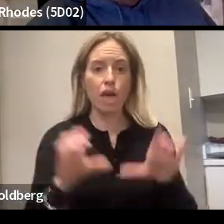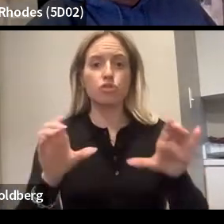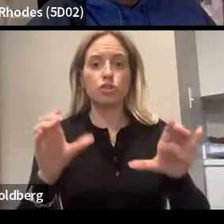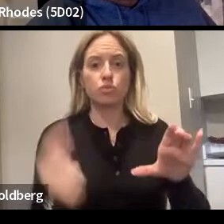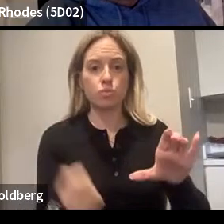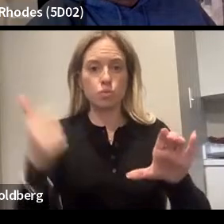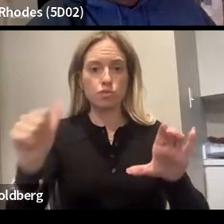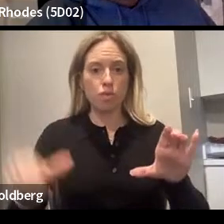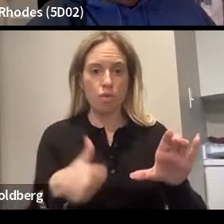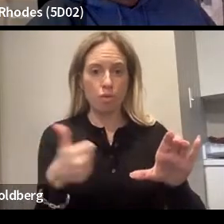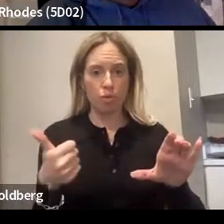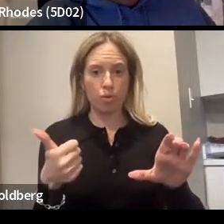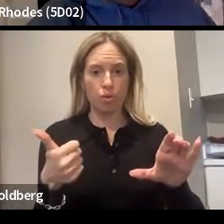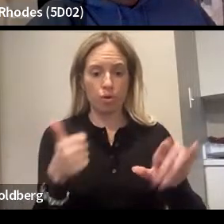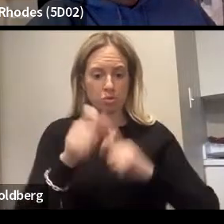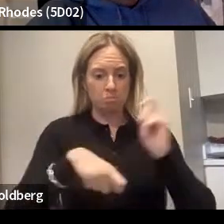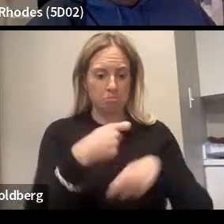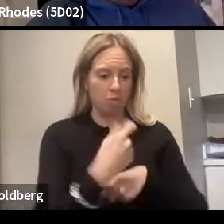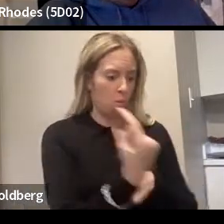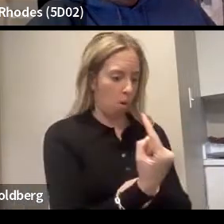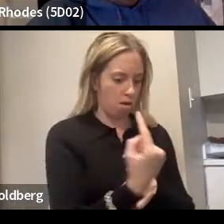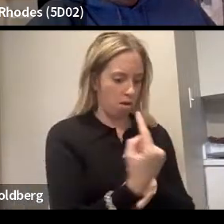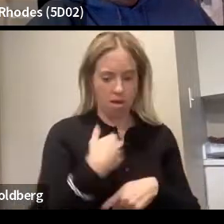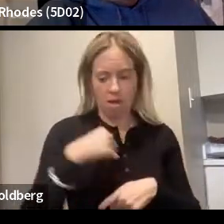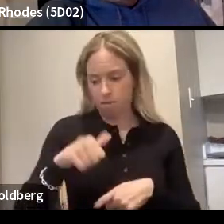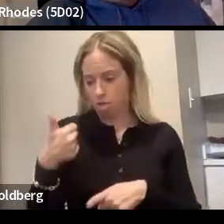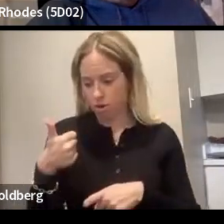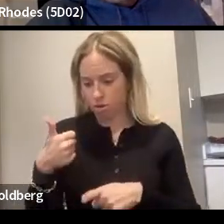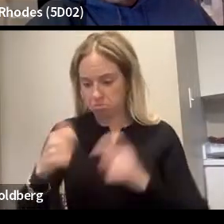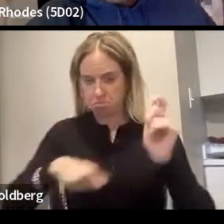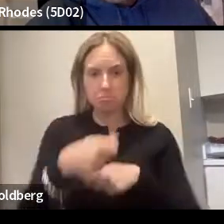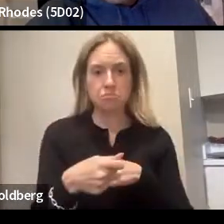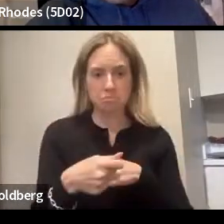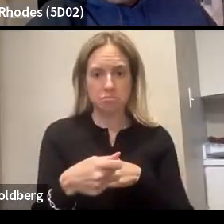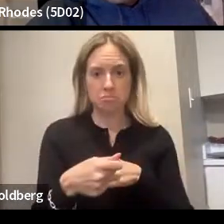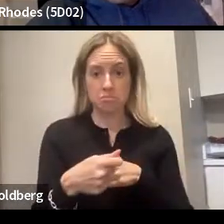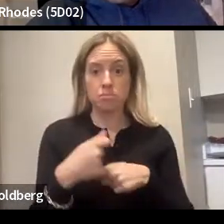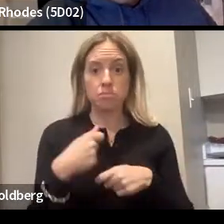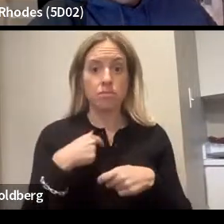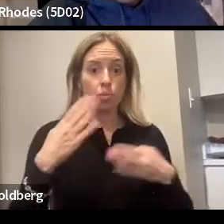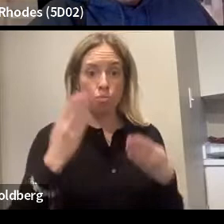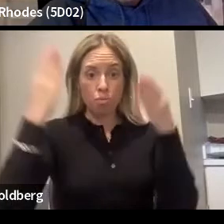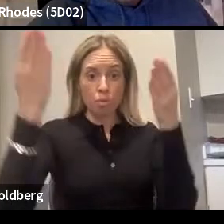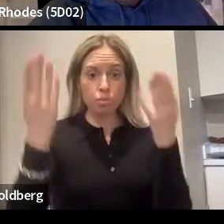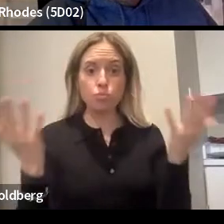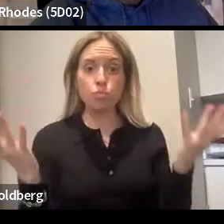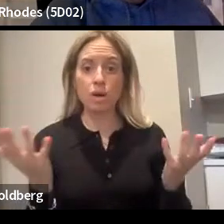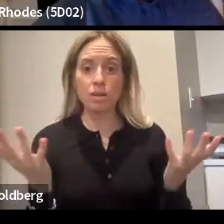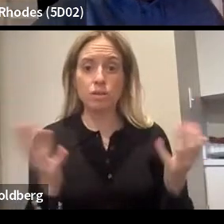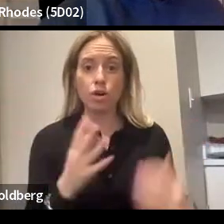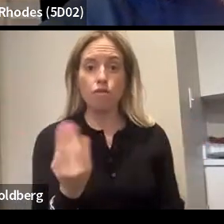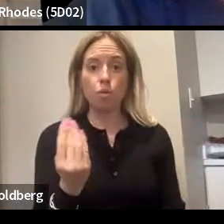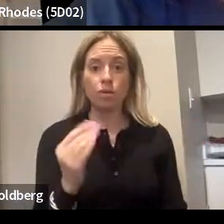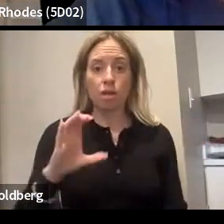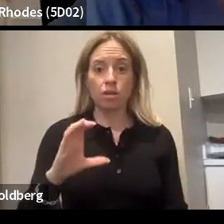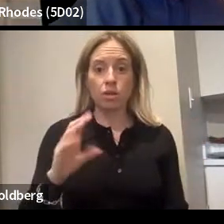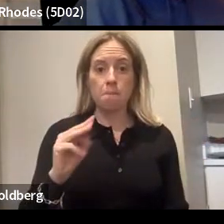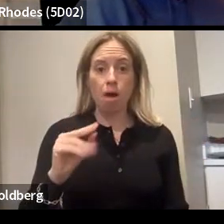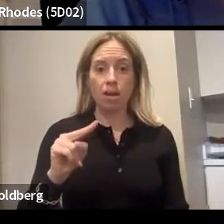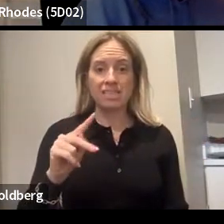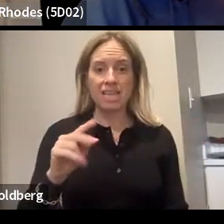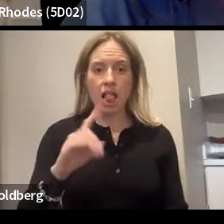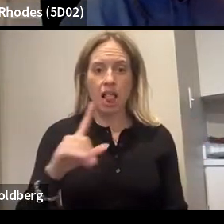So that way we just swap one for the other. I would propose that we remove 1400 Montello